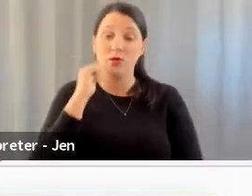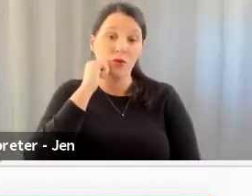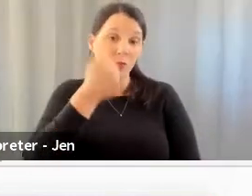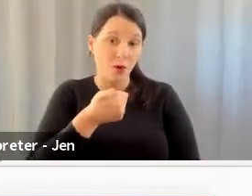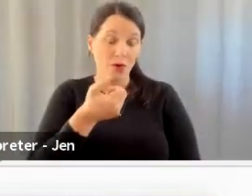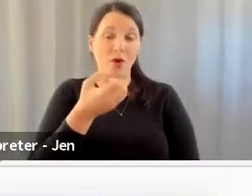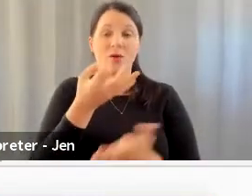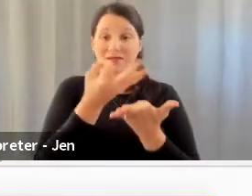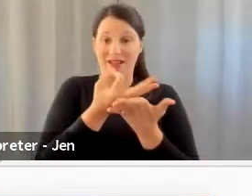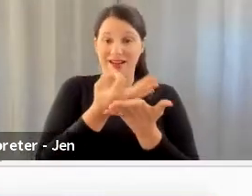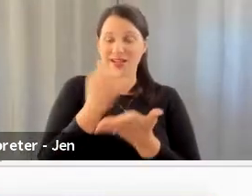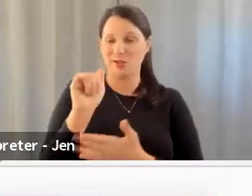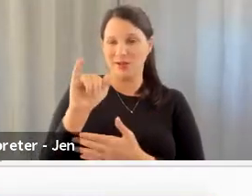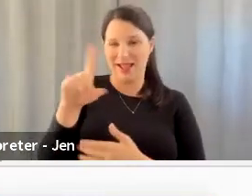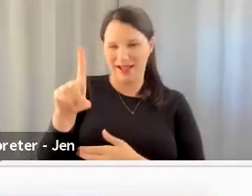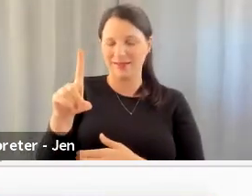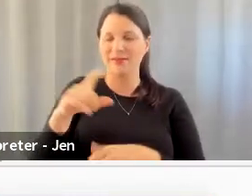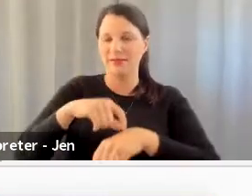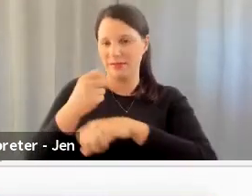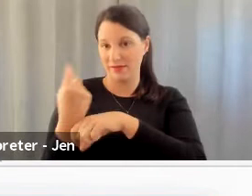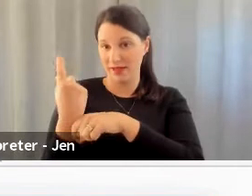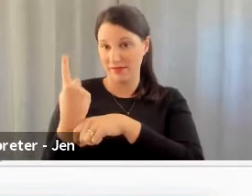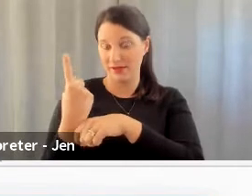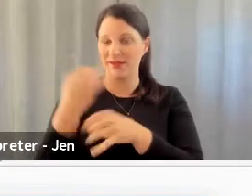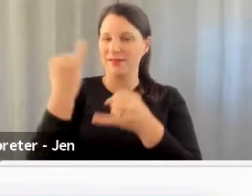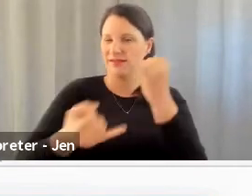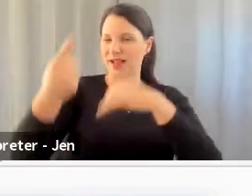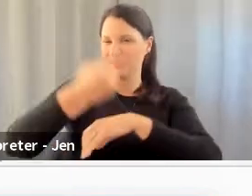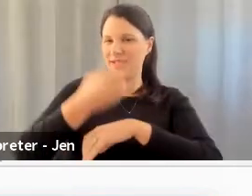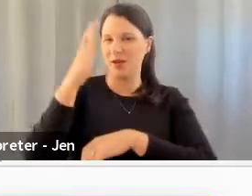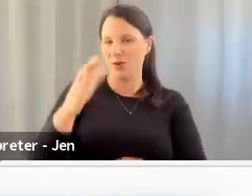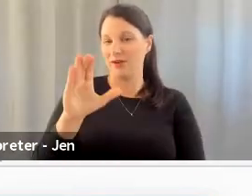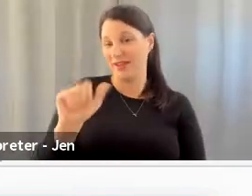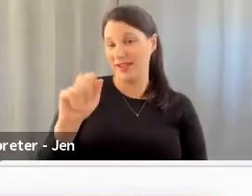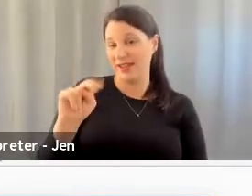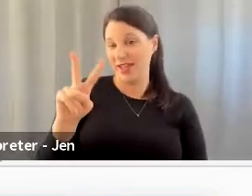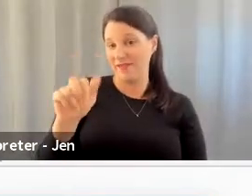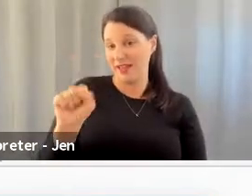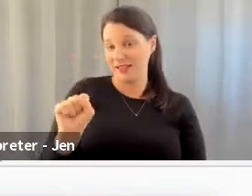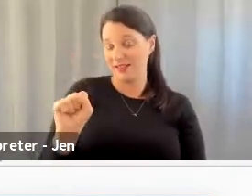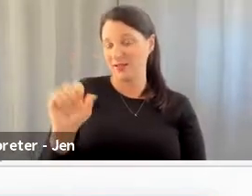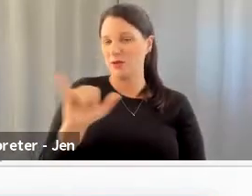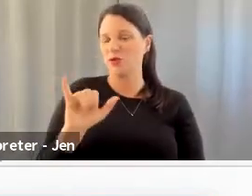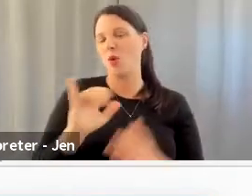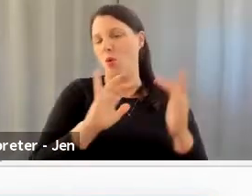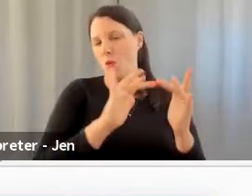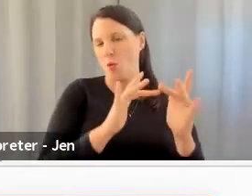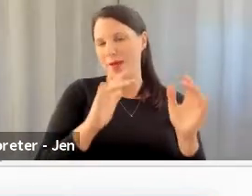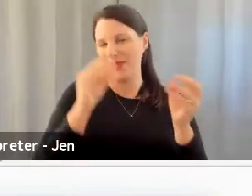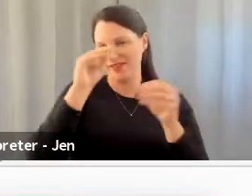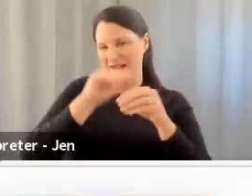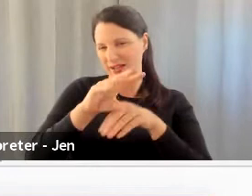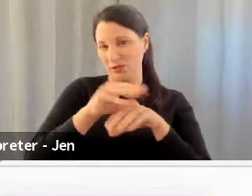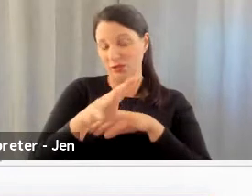11. And the very last day, we're going to have a presentation on Canvas and Web Advisor as well. If you haven't done so